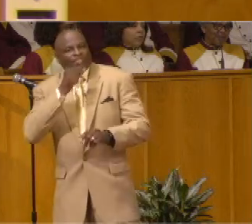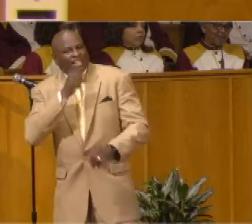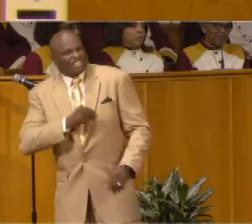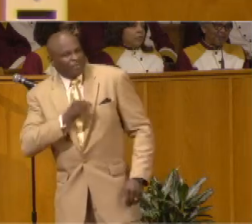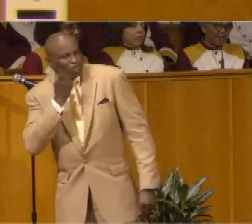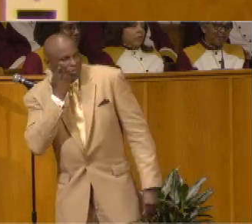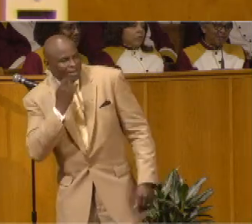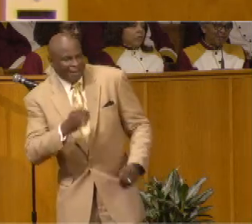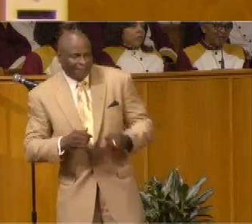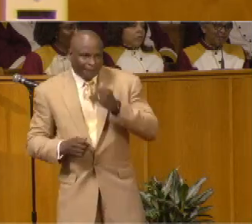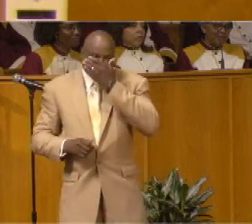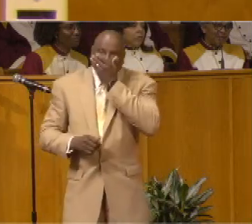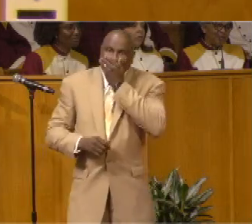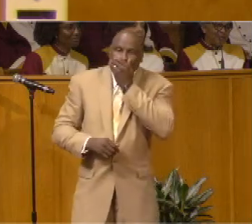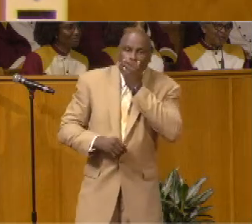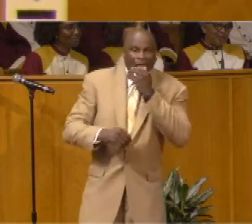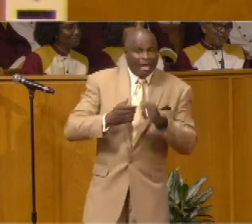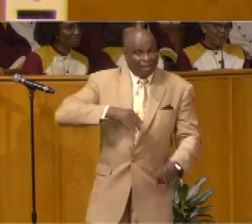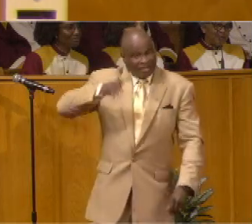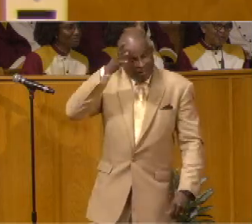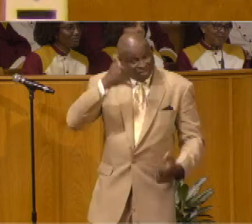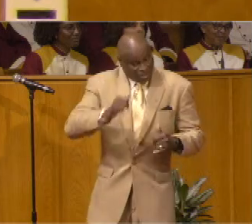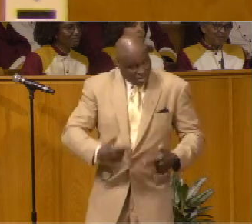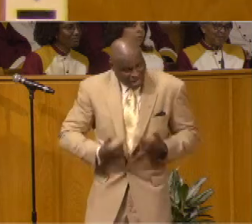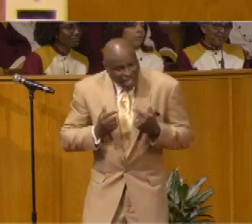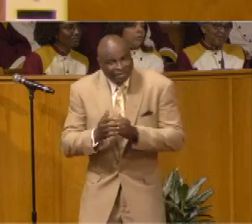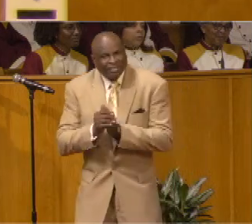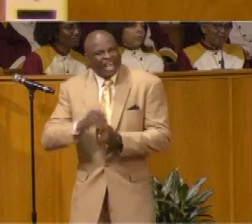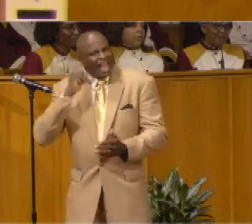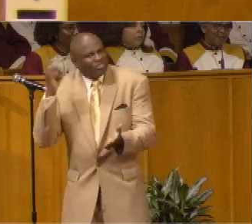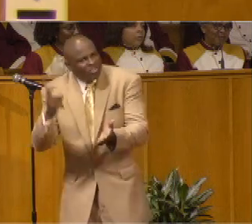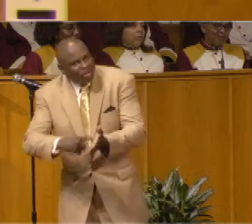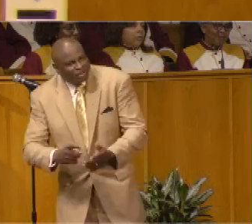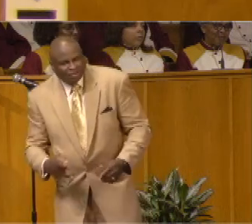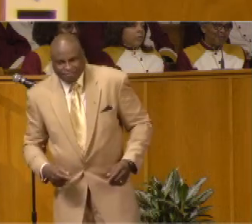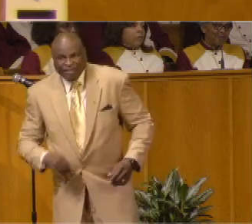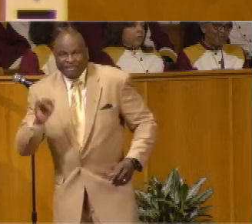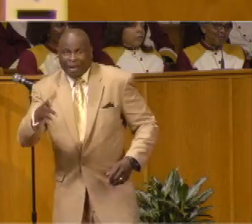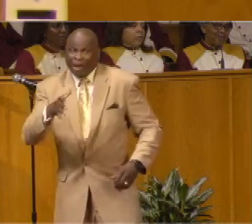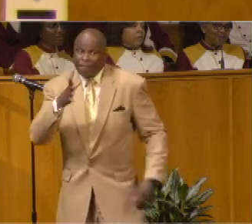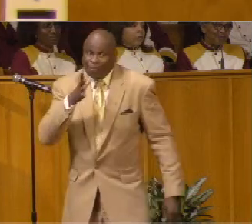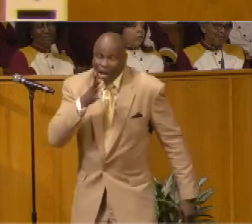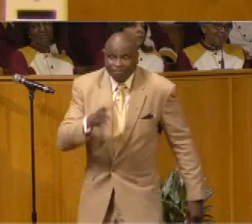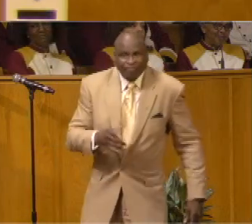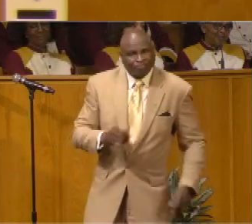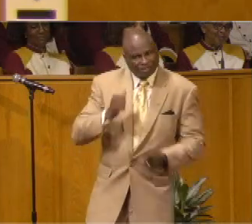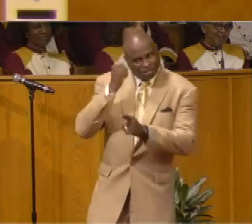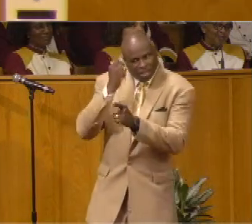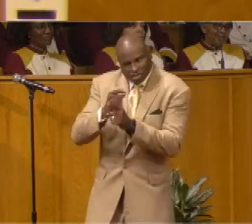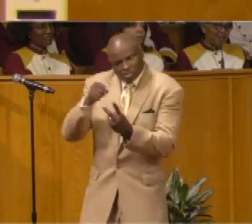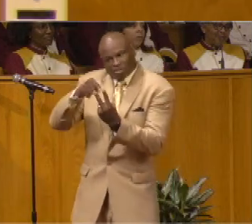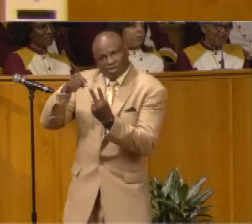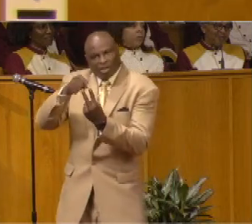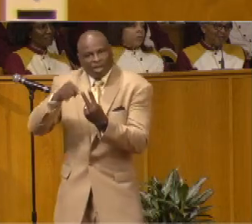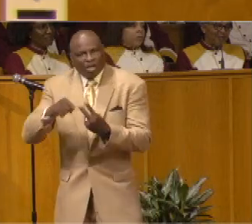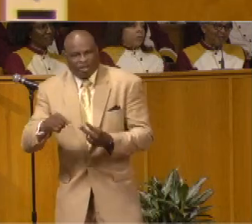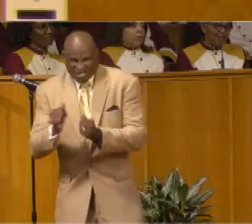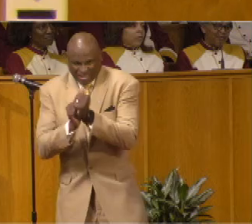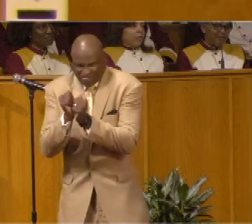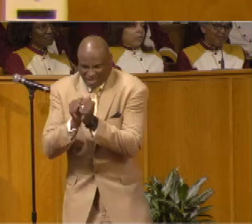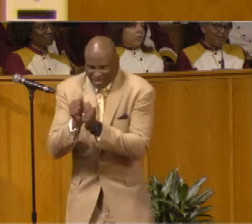a little while back, while my dad was still alive, and I noticed that my mom and my sister are a little